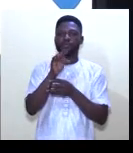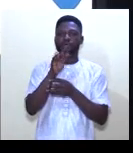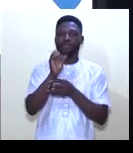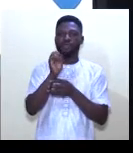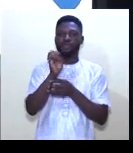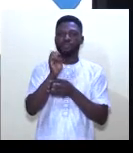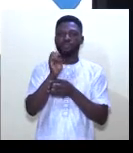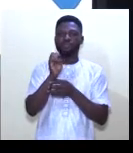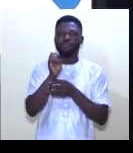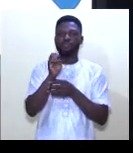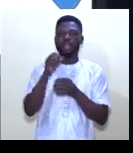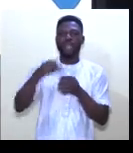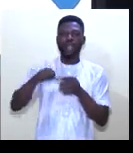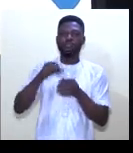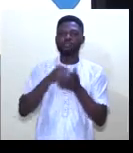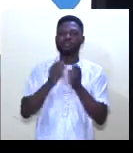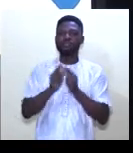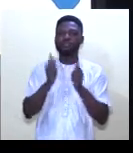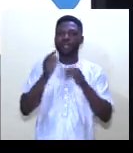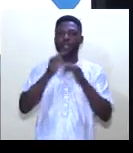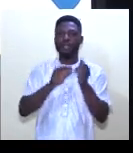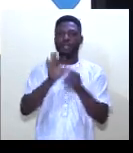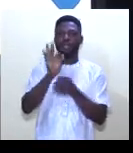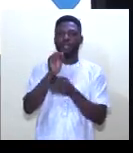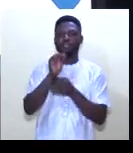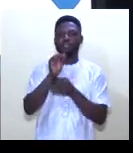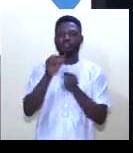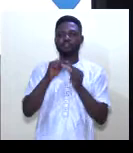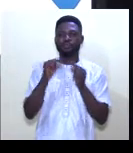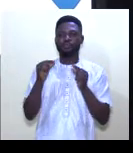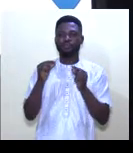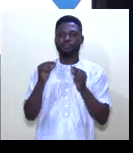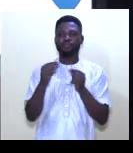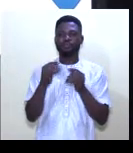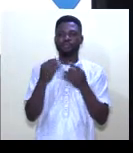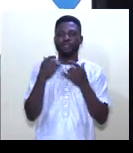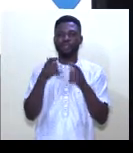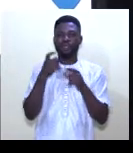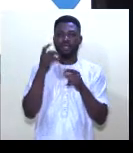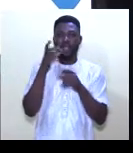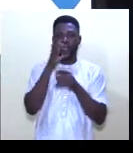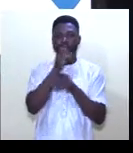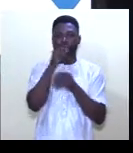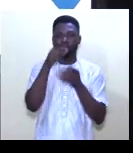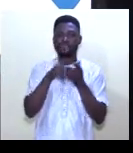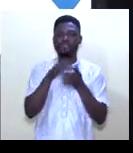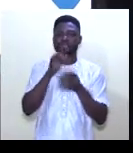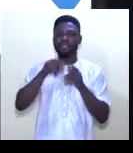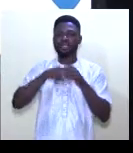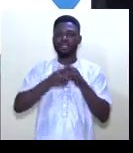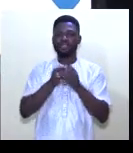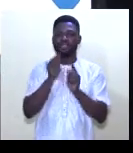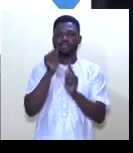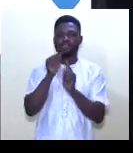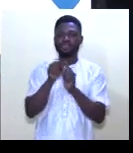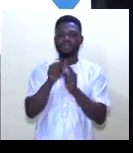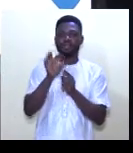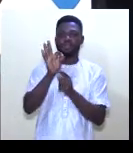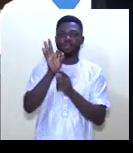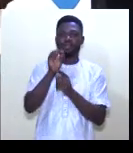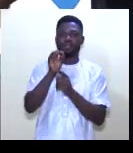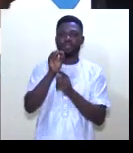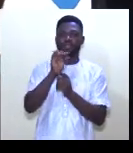obtuse angle because it is greater than 90 degrees. Now, let's assume that this is the starting